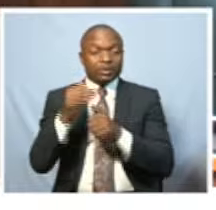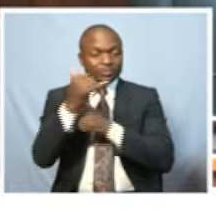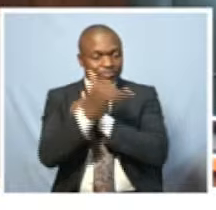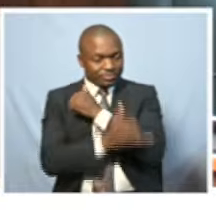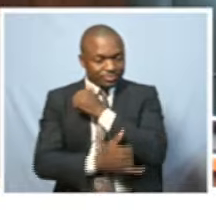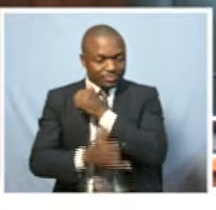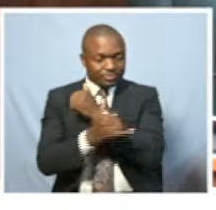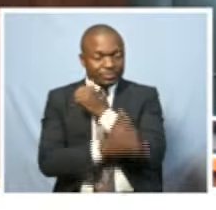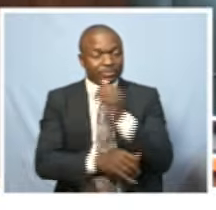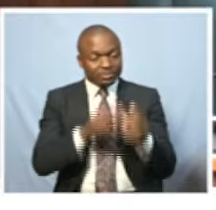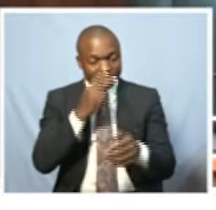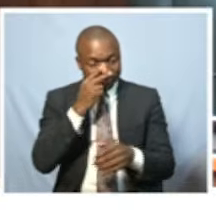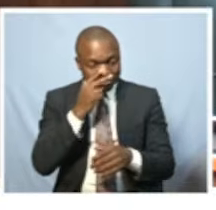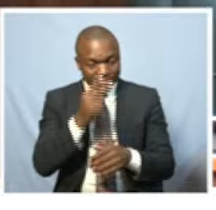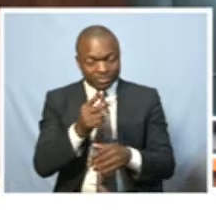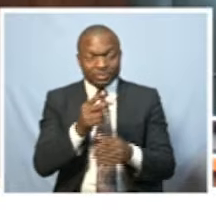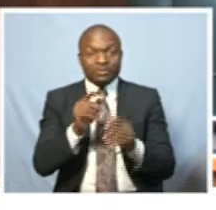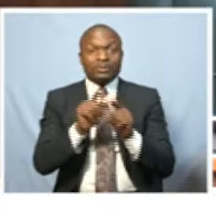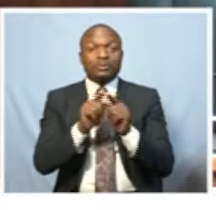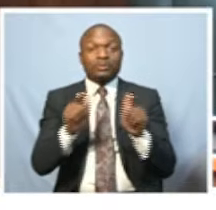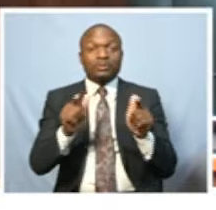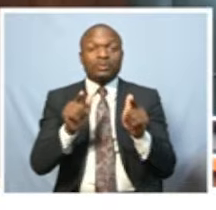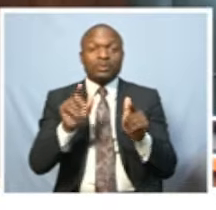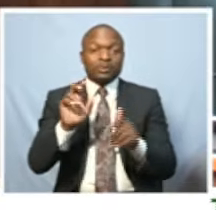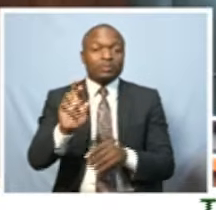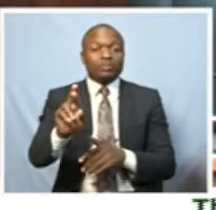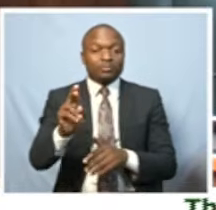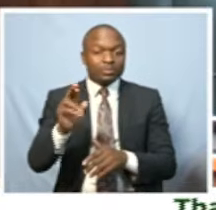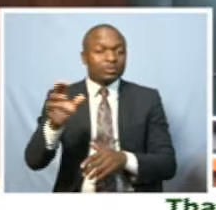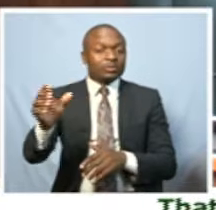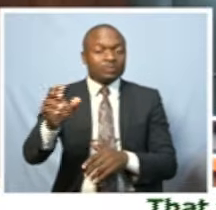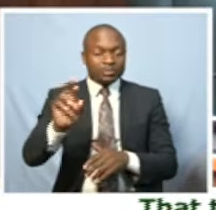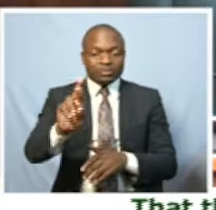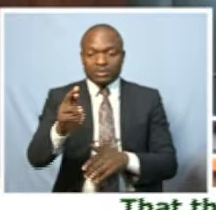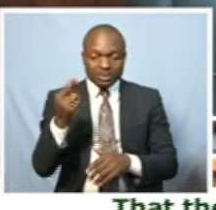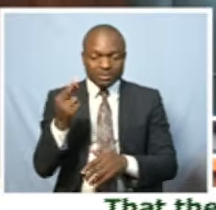country has witnessed the large recovery of stolen public assets